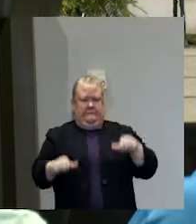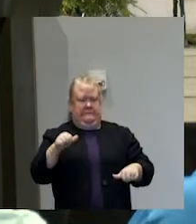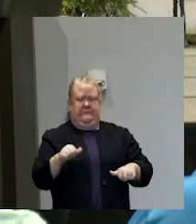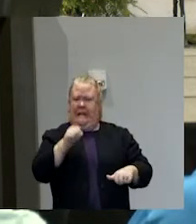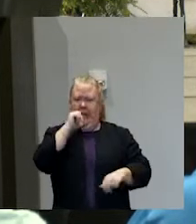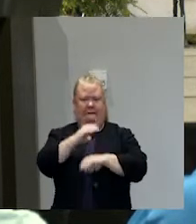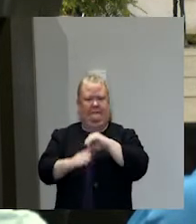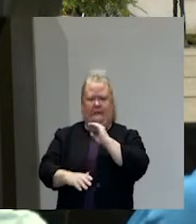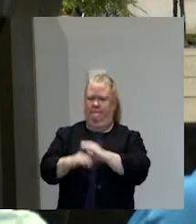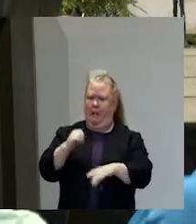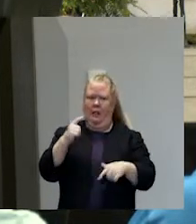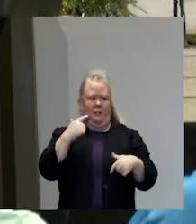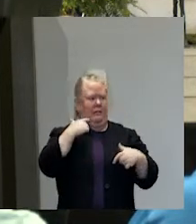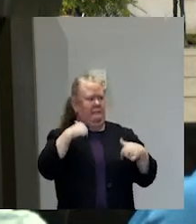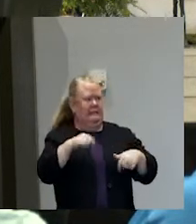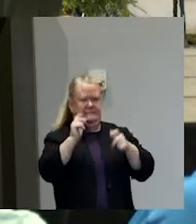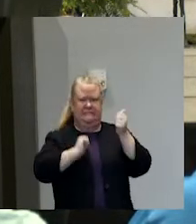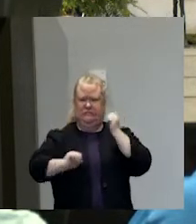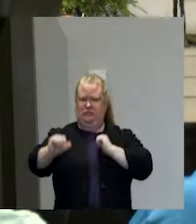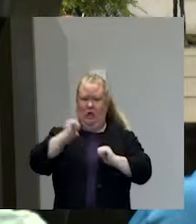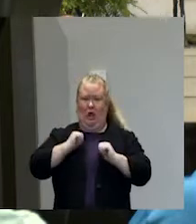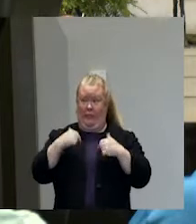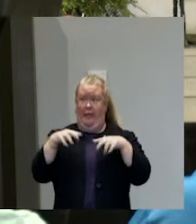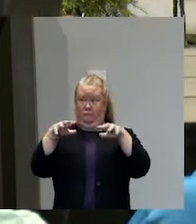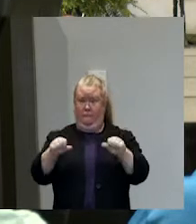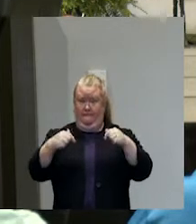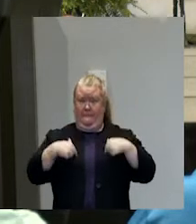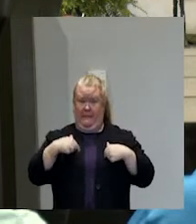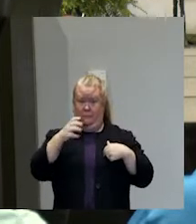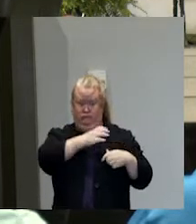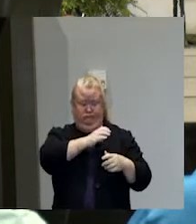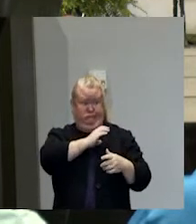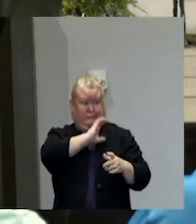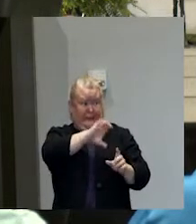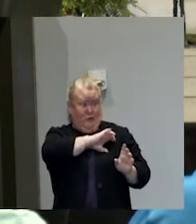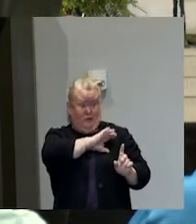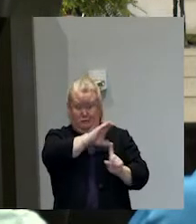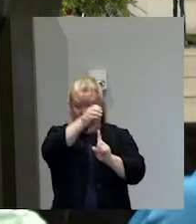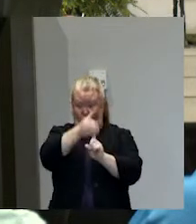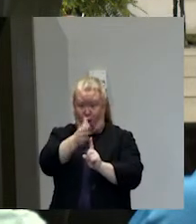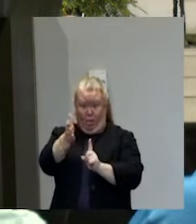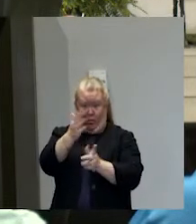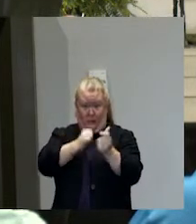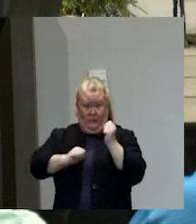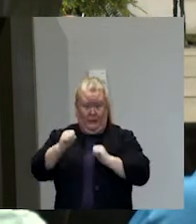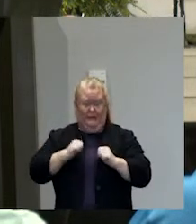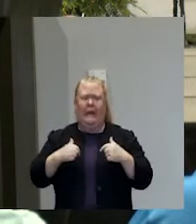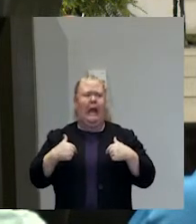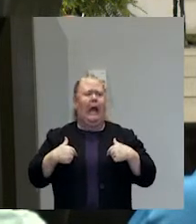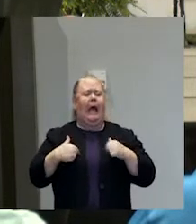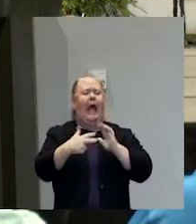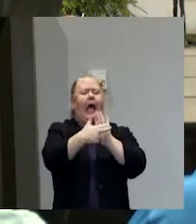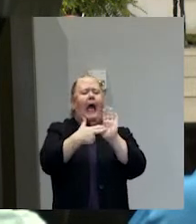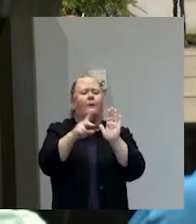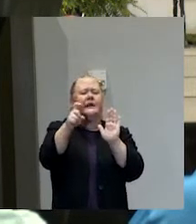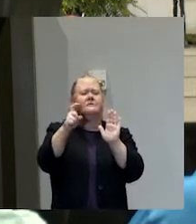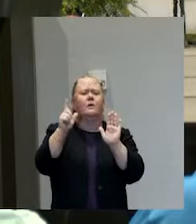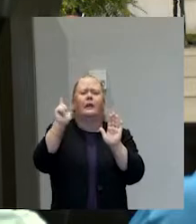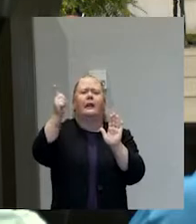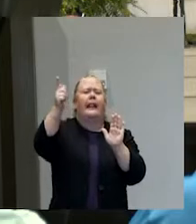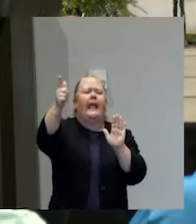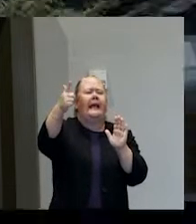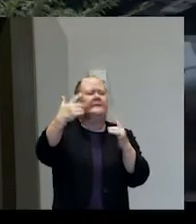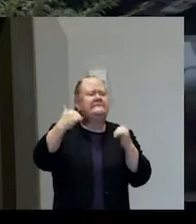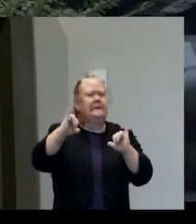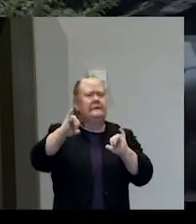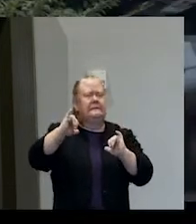doing press for the show, doing something like this, being this advocate. because I was diagnosed so late and still trying